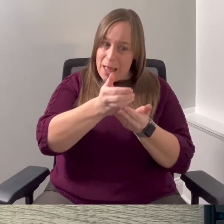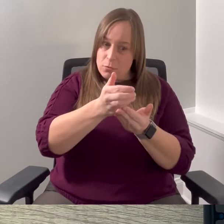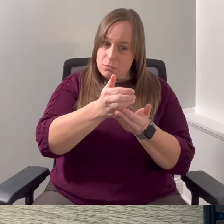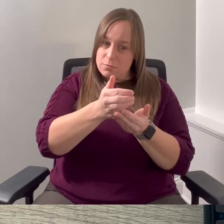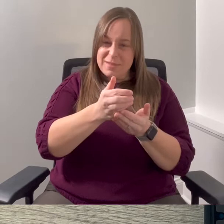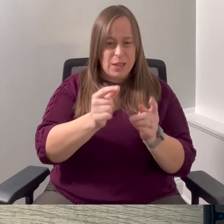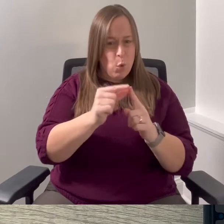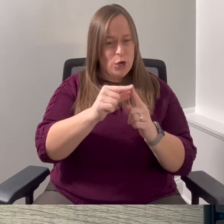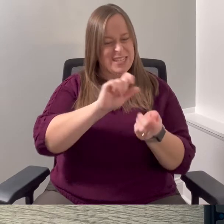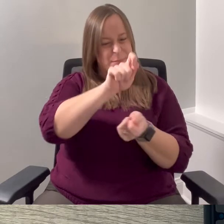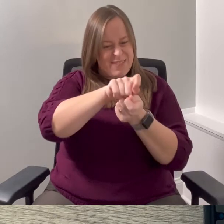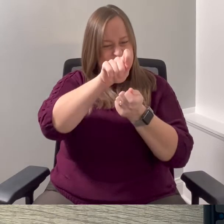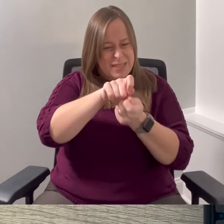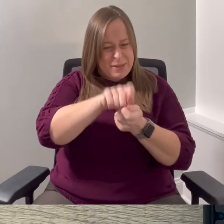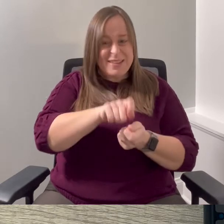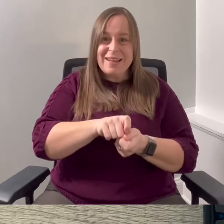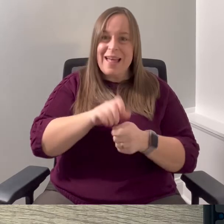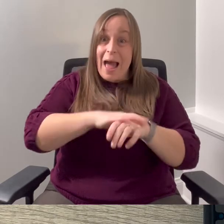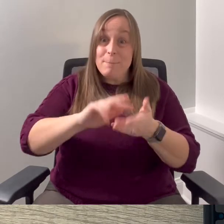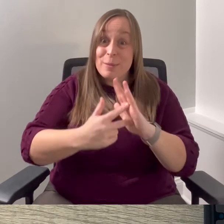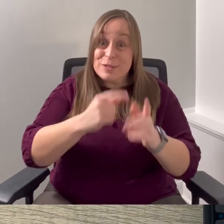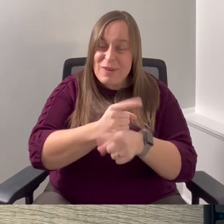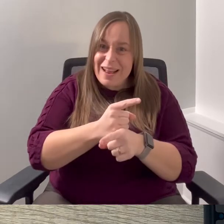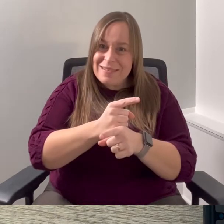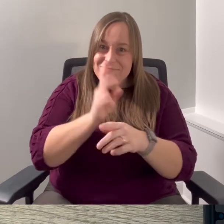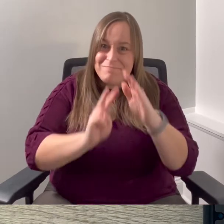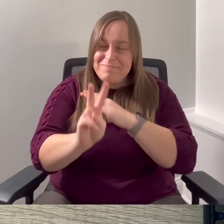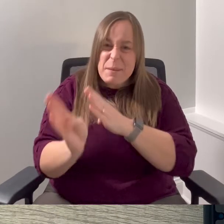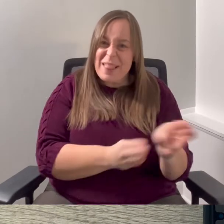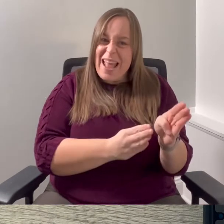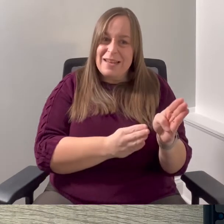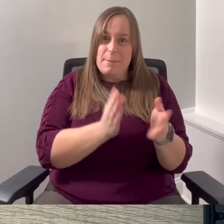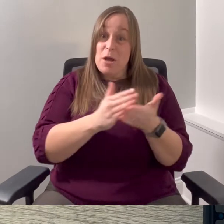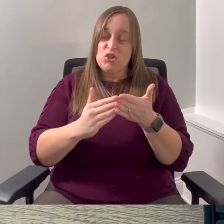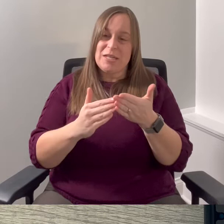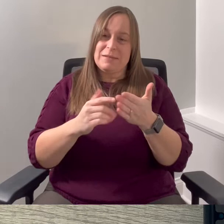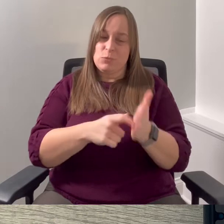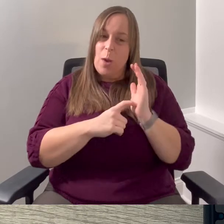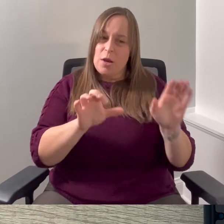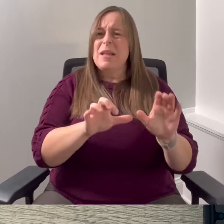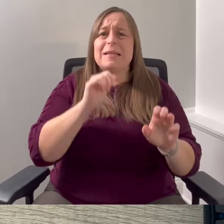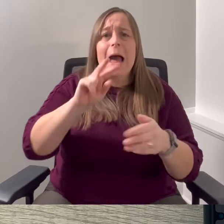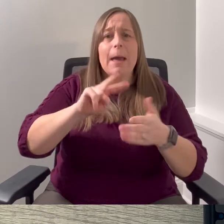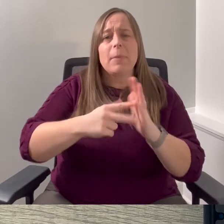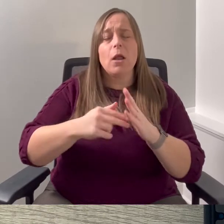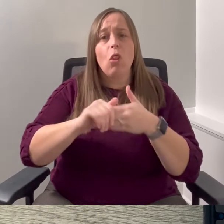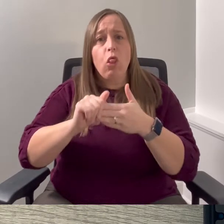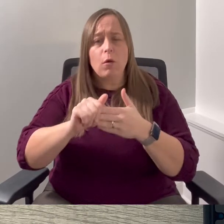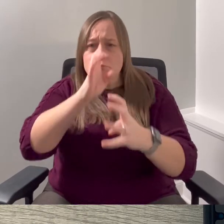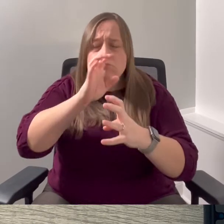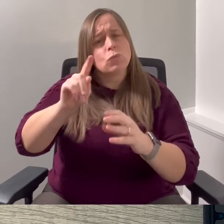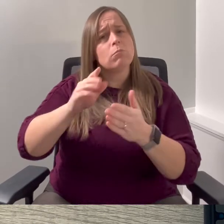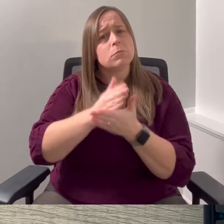It's very intentional and on purpose. And I think that's a lot of what budgeting has to be. It doesn't mean you can't have some wiggle room or have fun with it,